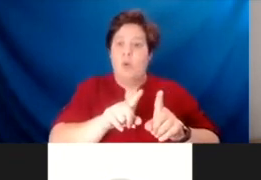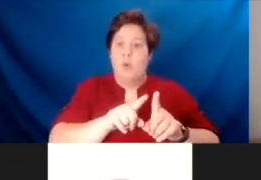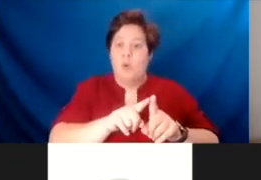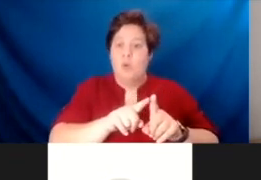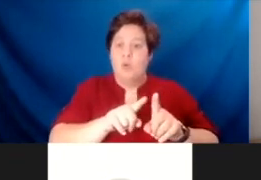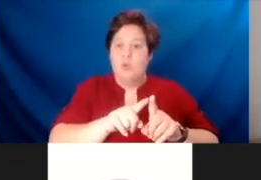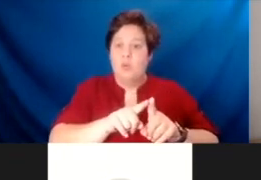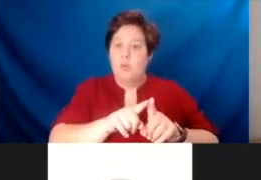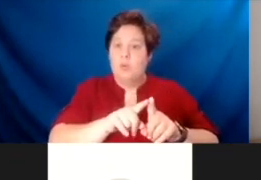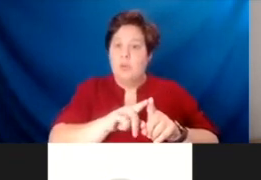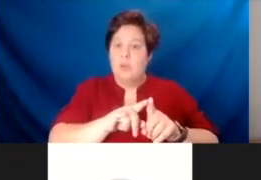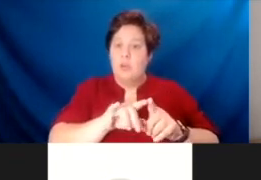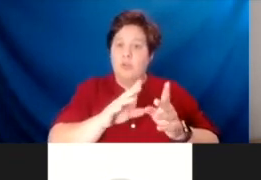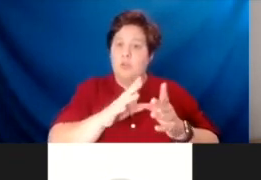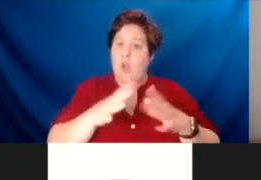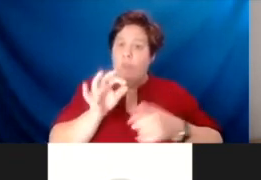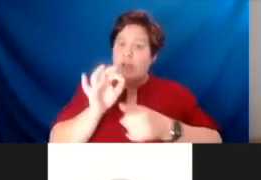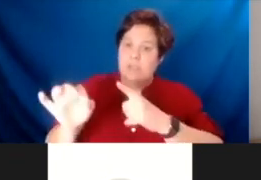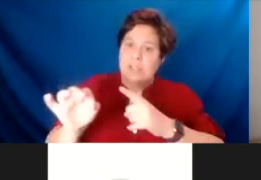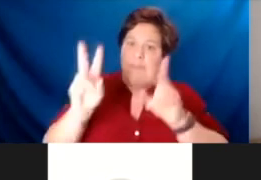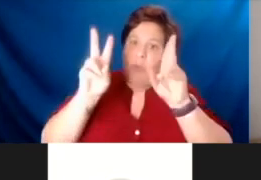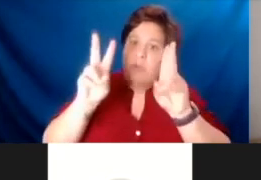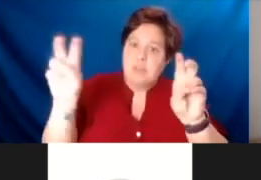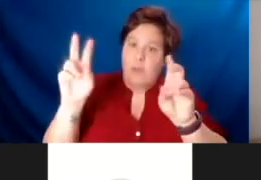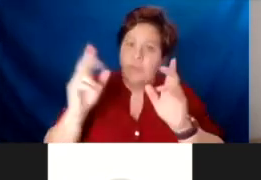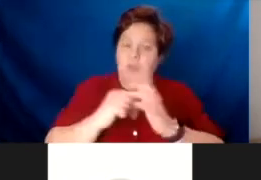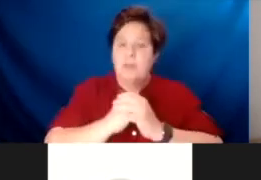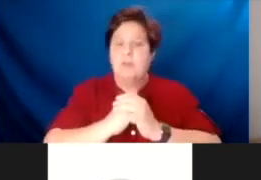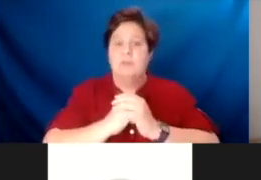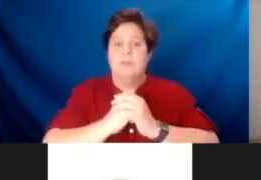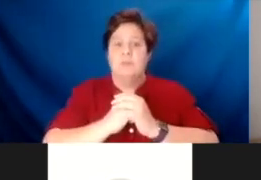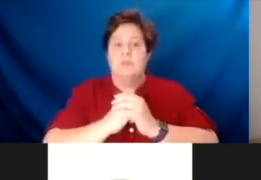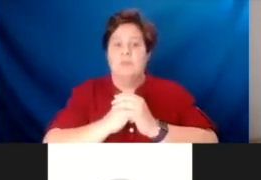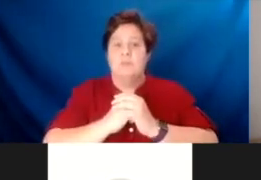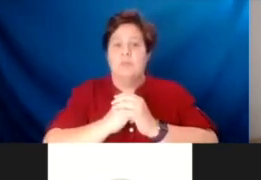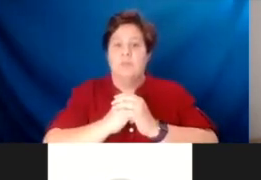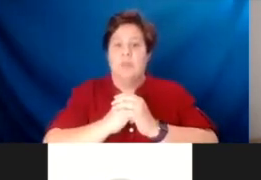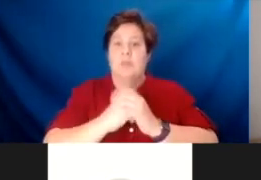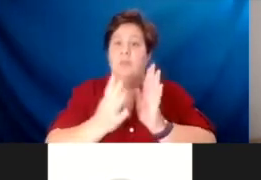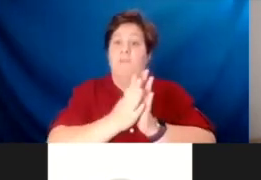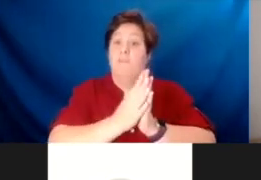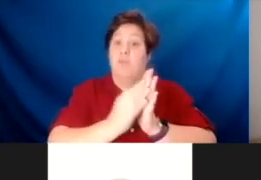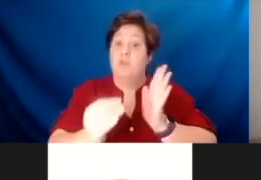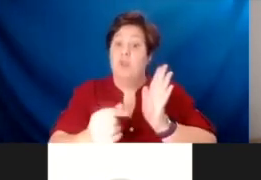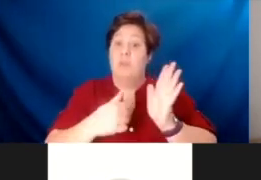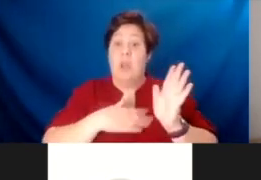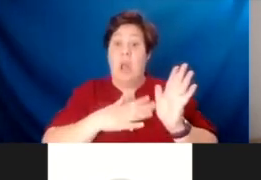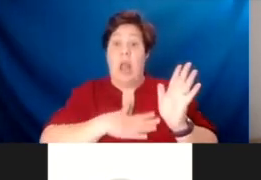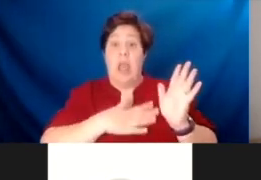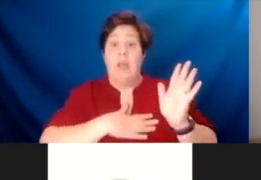not necessarily be specific with the subject matter. Yeah. You know, for example, I like the idea